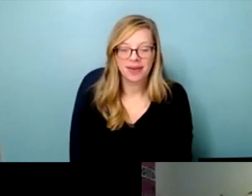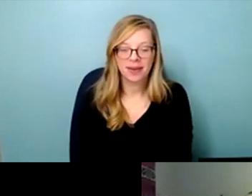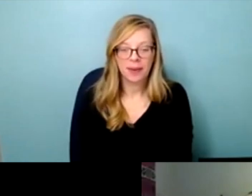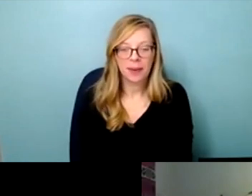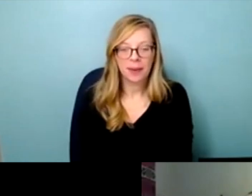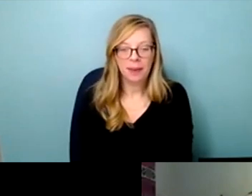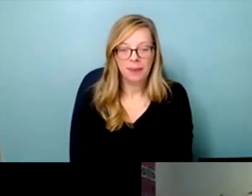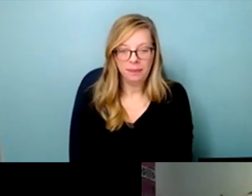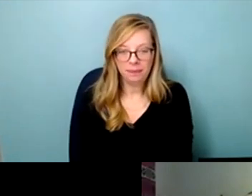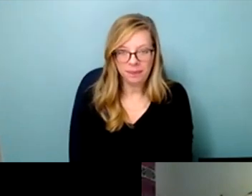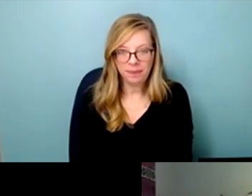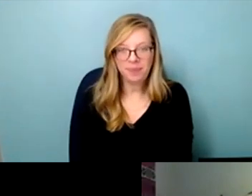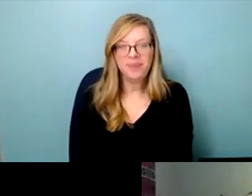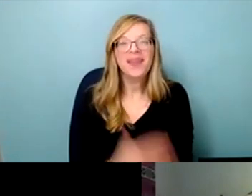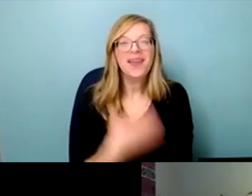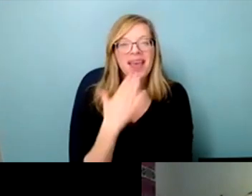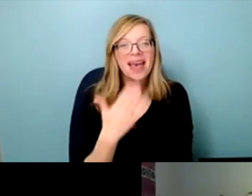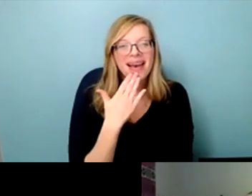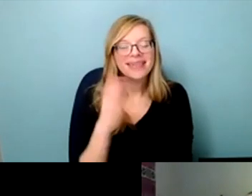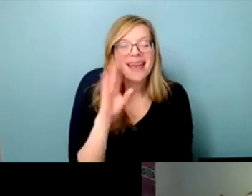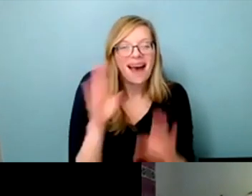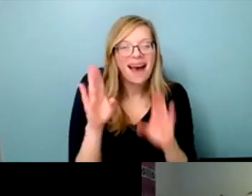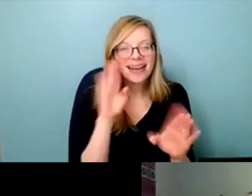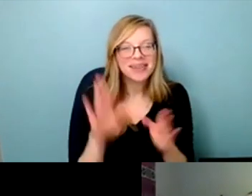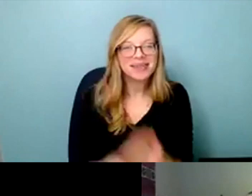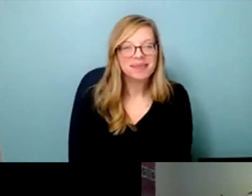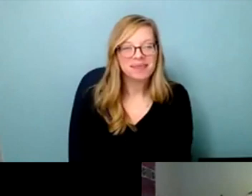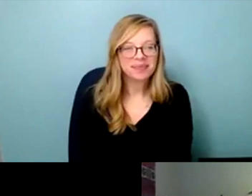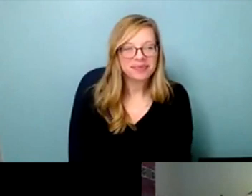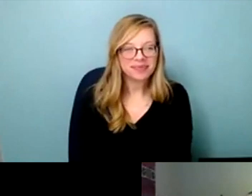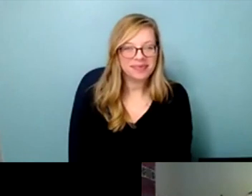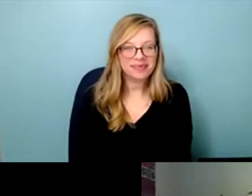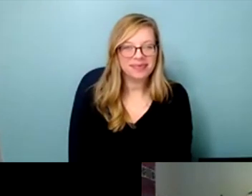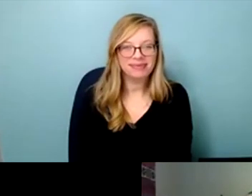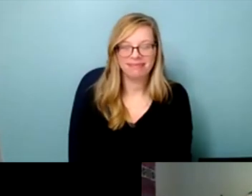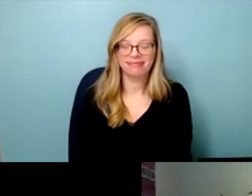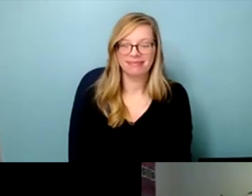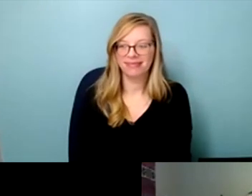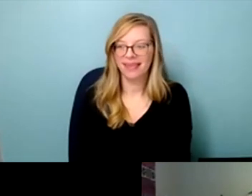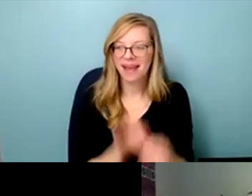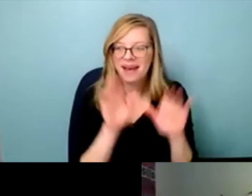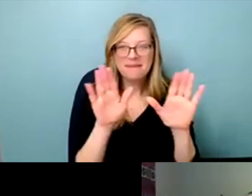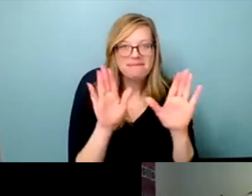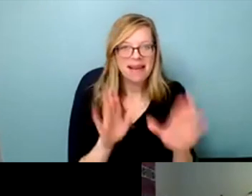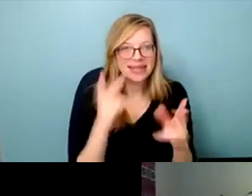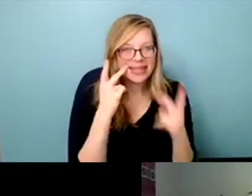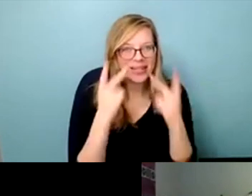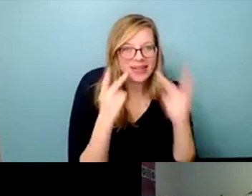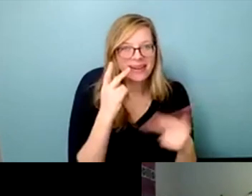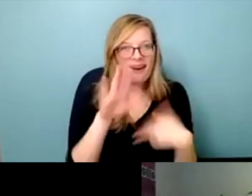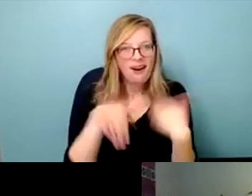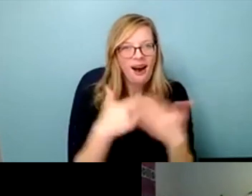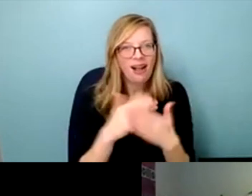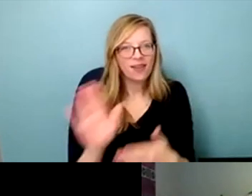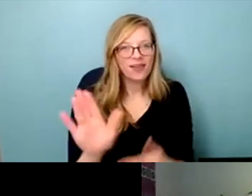Thanks for that. Hi, everyone. Pretty amazing to see all of your beautiful faces.